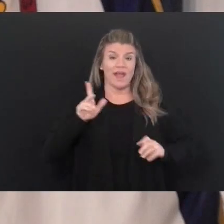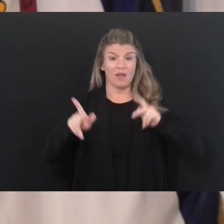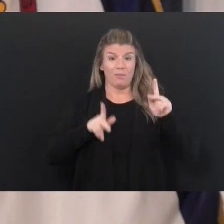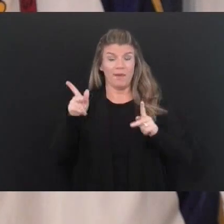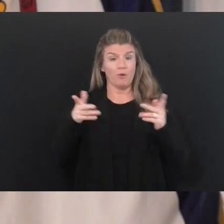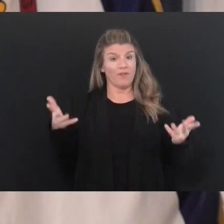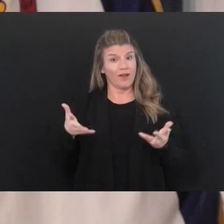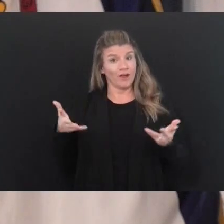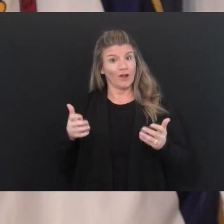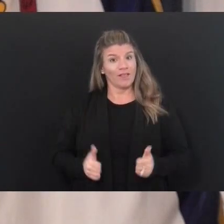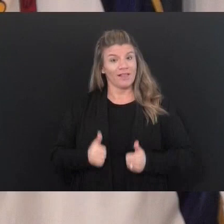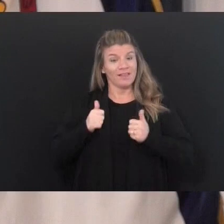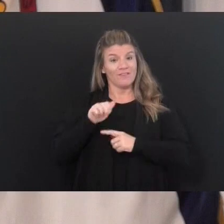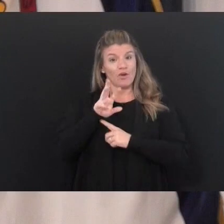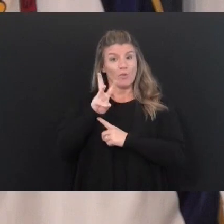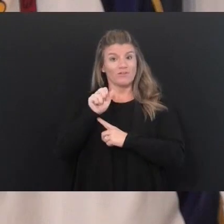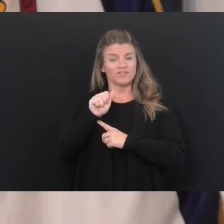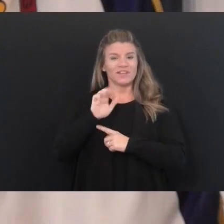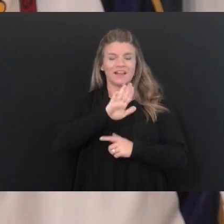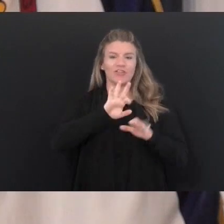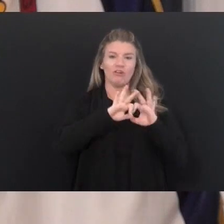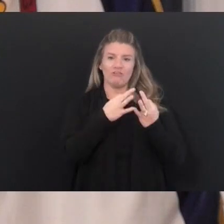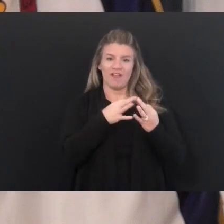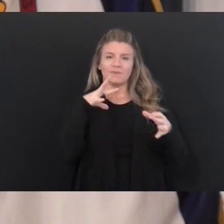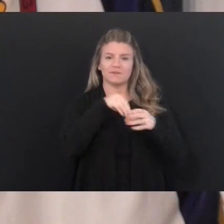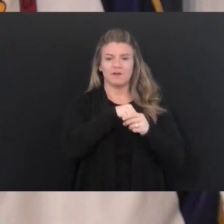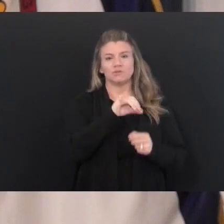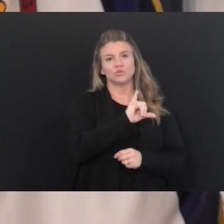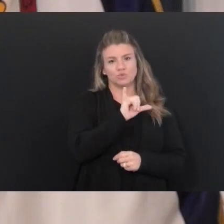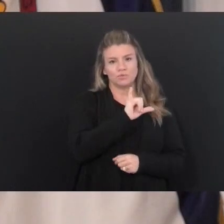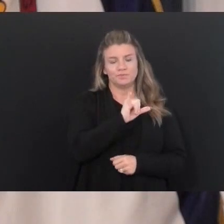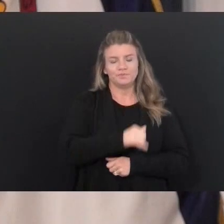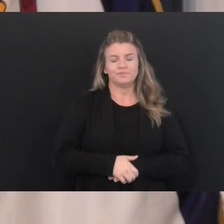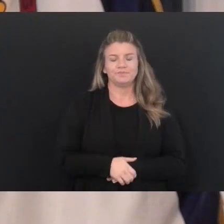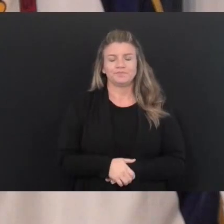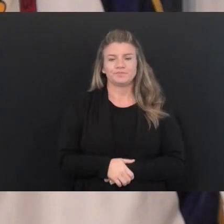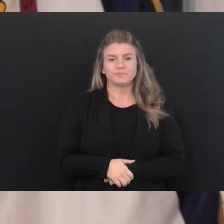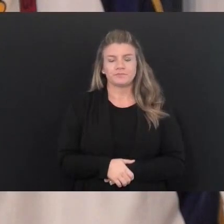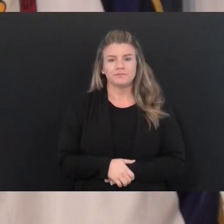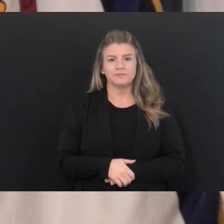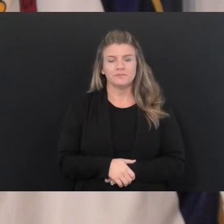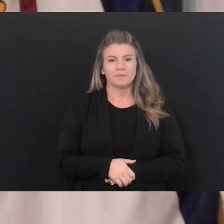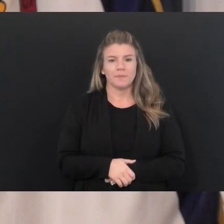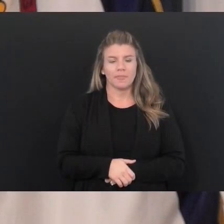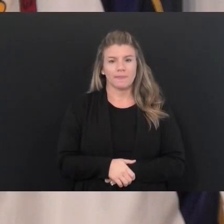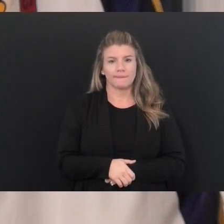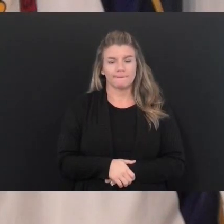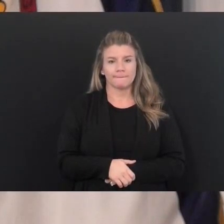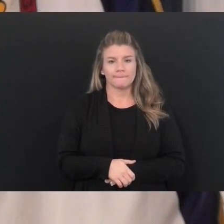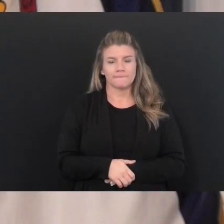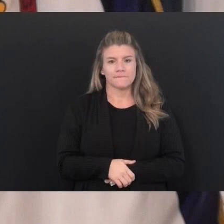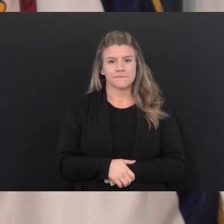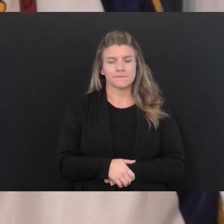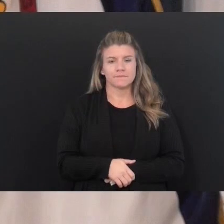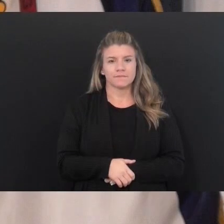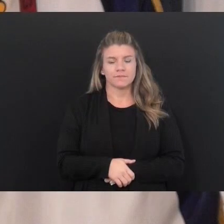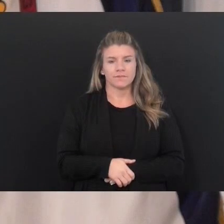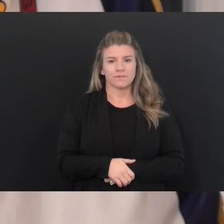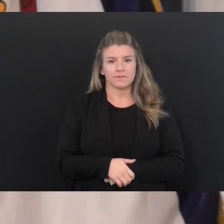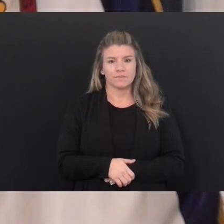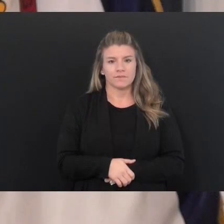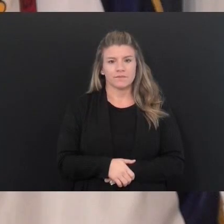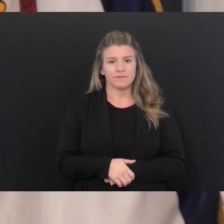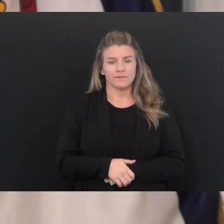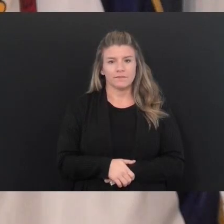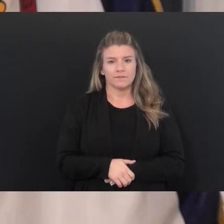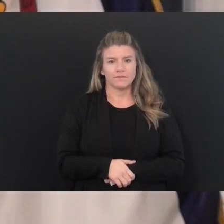we've lost and all their loved ones. Please do that. There's no point in me going through and reading to you